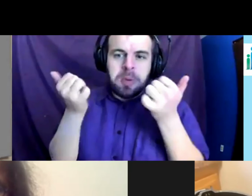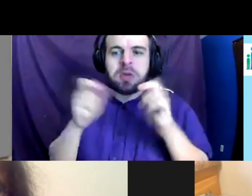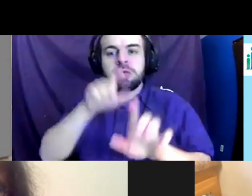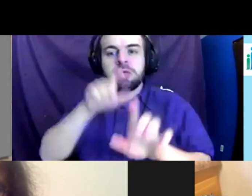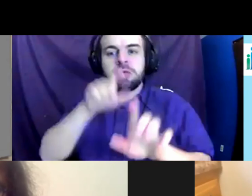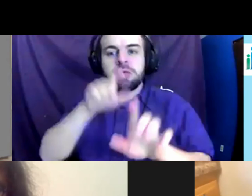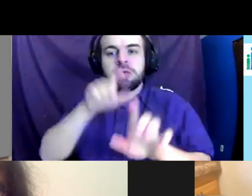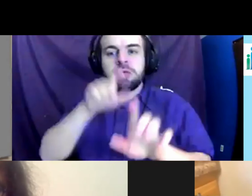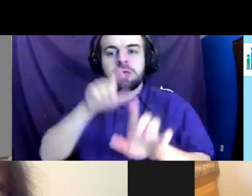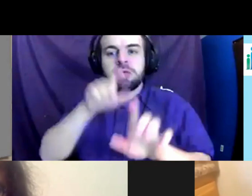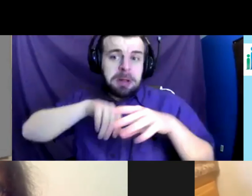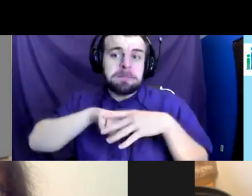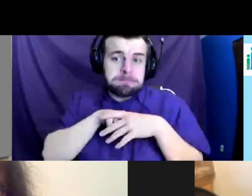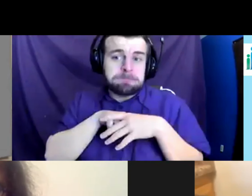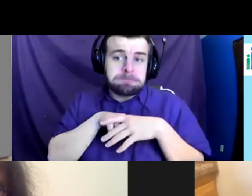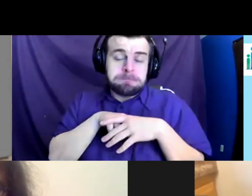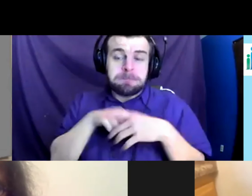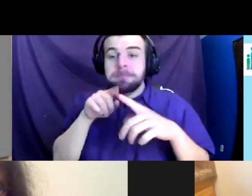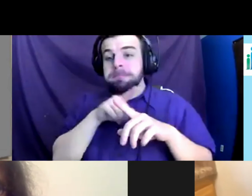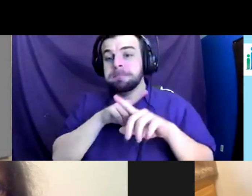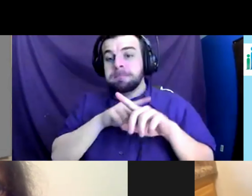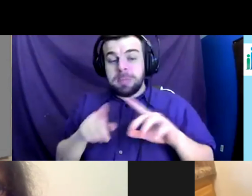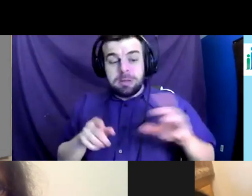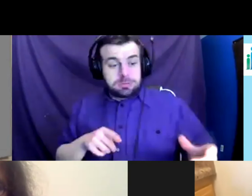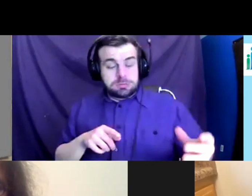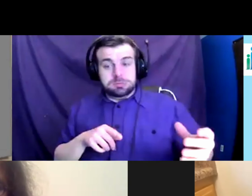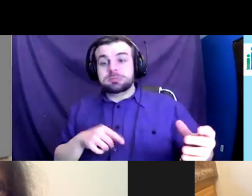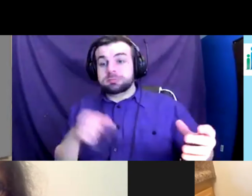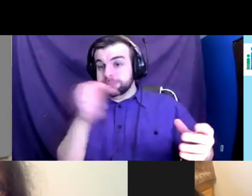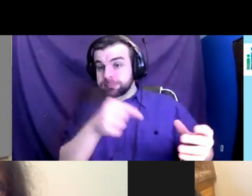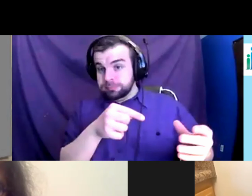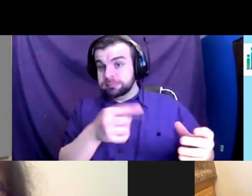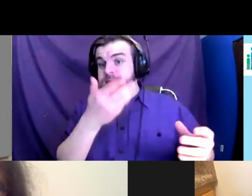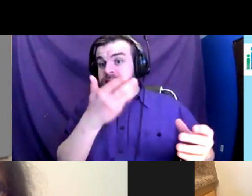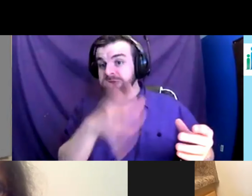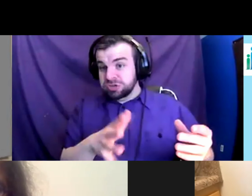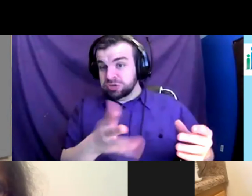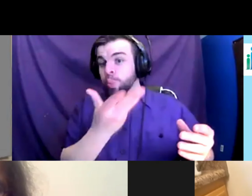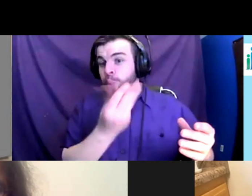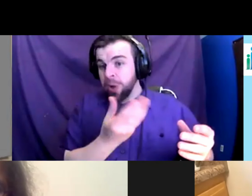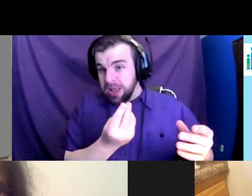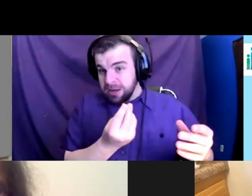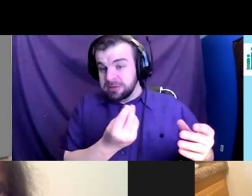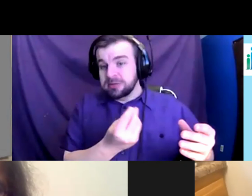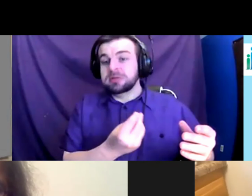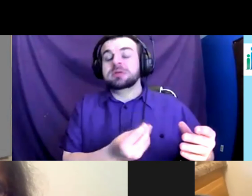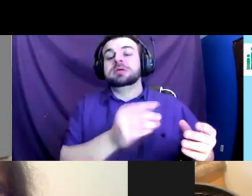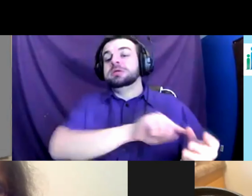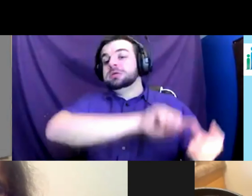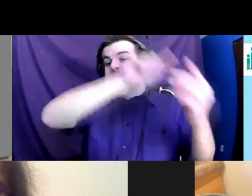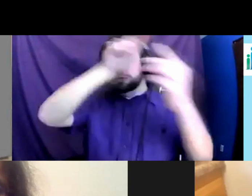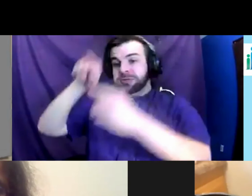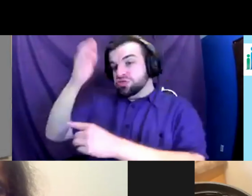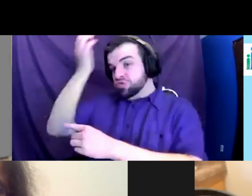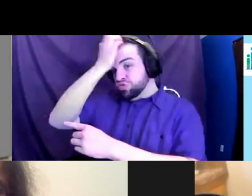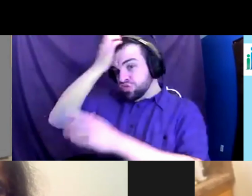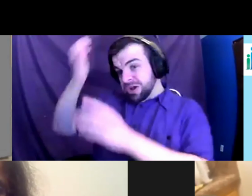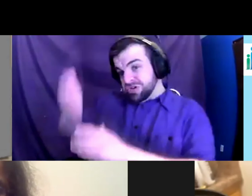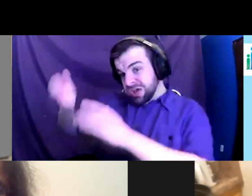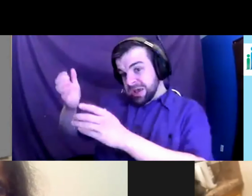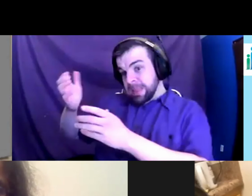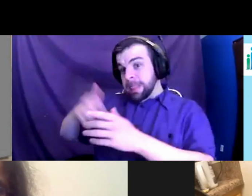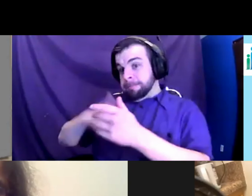you have to worry about is getting it from when it's wet, getting it from point A to the trash can. Yeah.